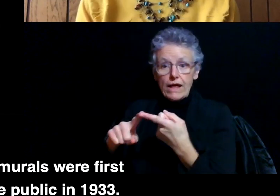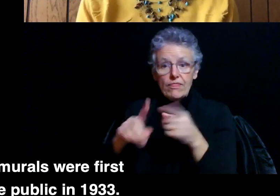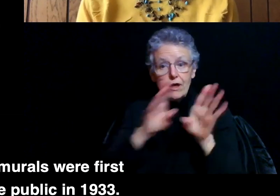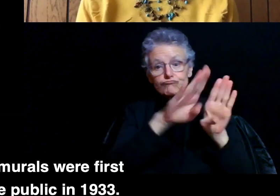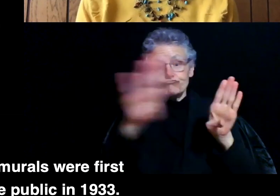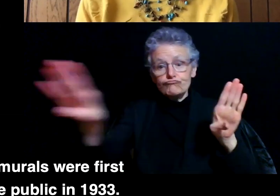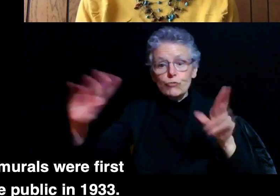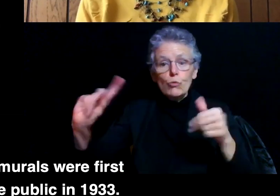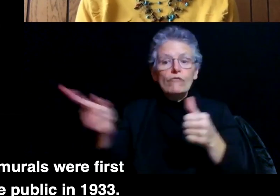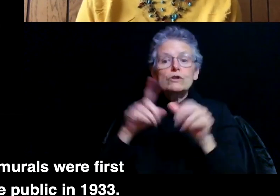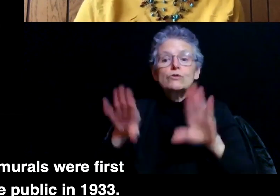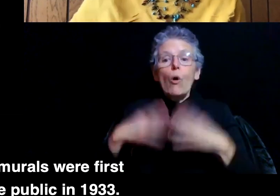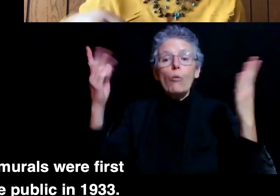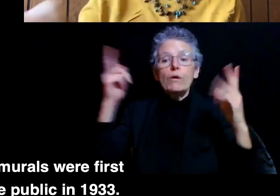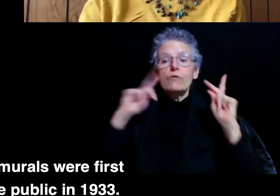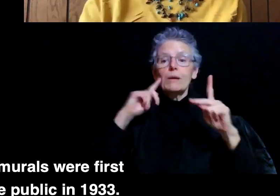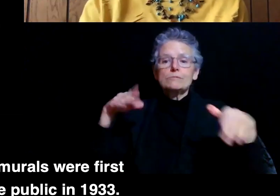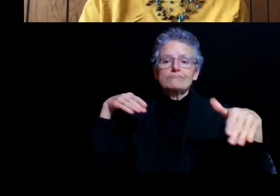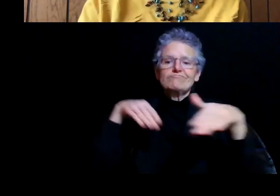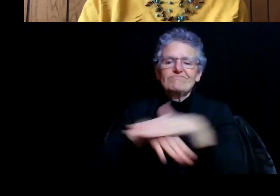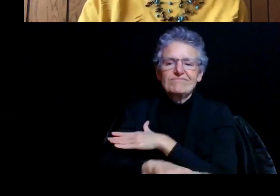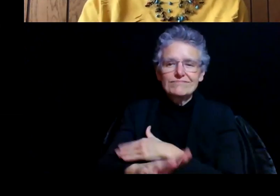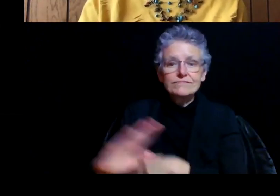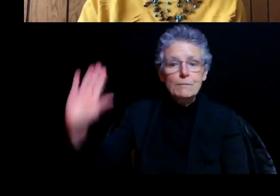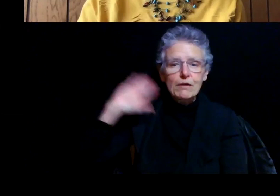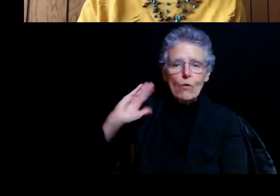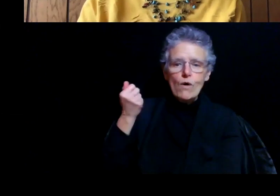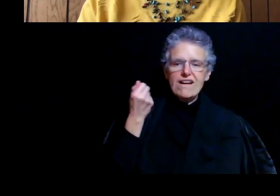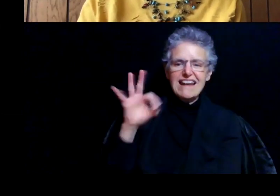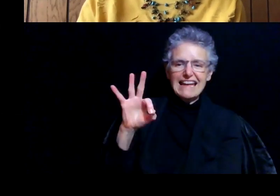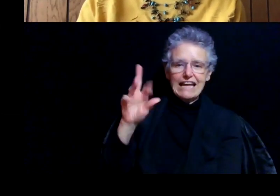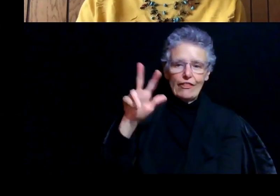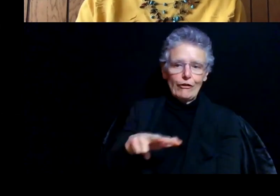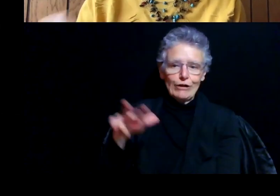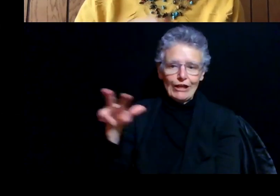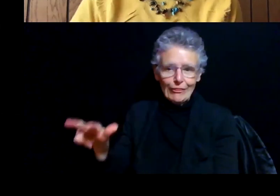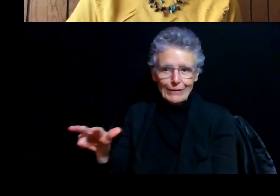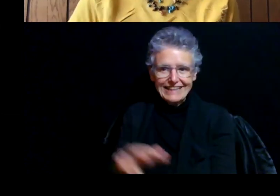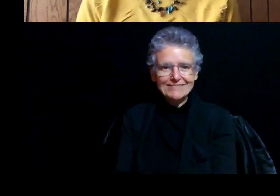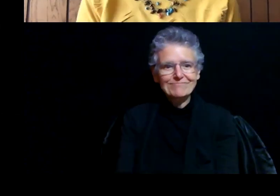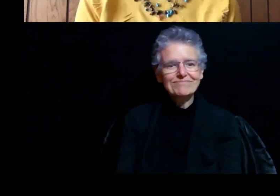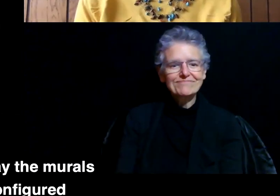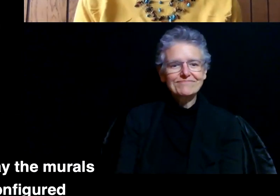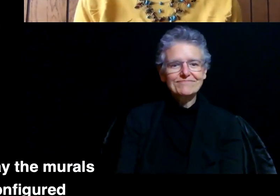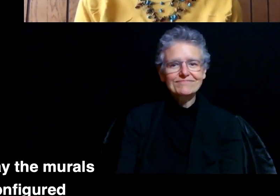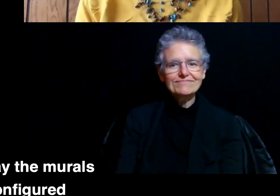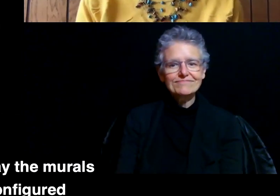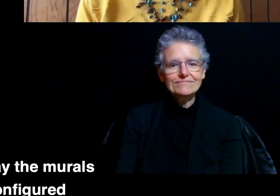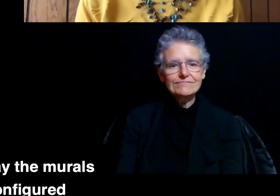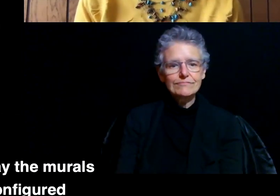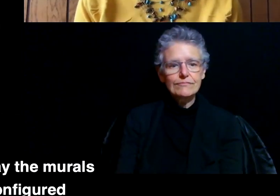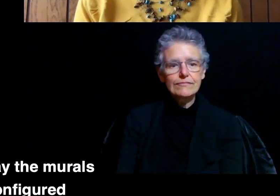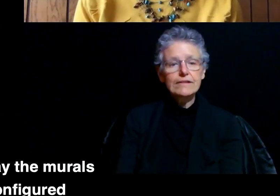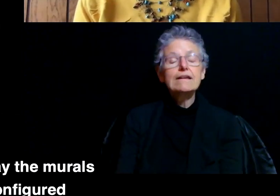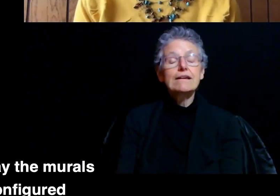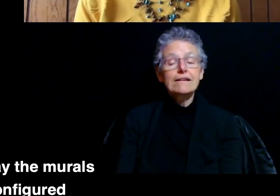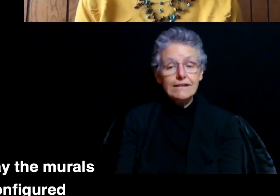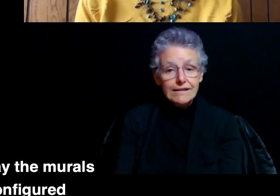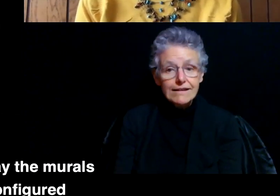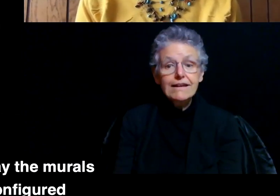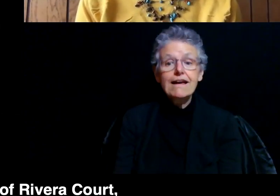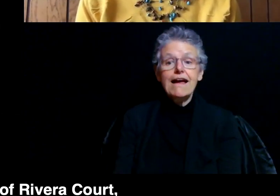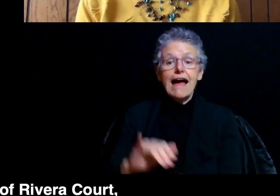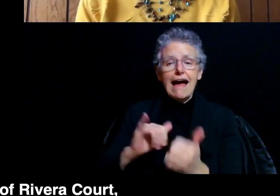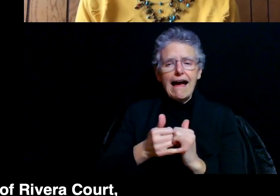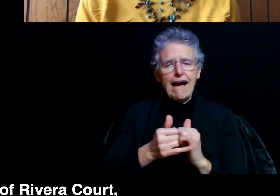first opened to the public in 1933. New slide shows a photograph of the east wall. So the way the murals are